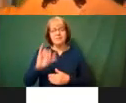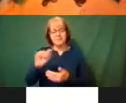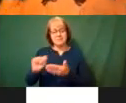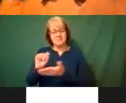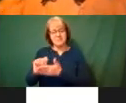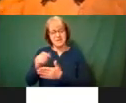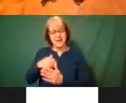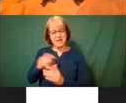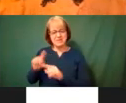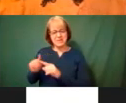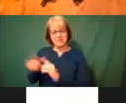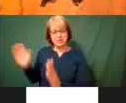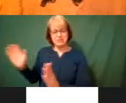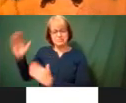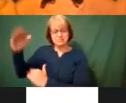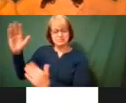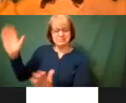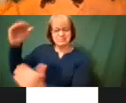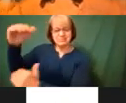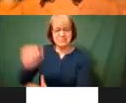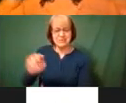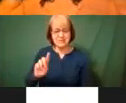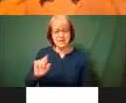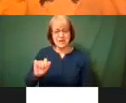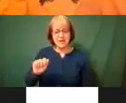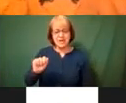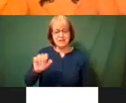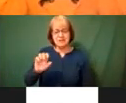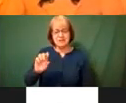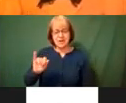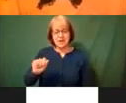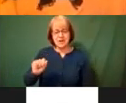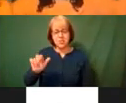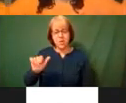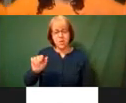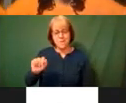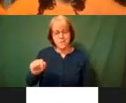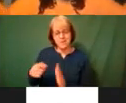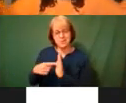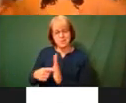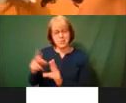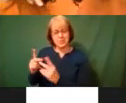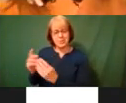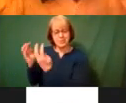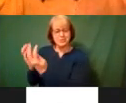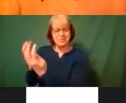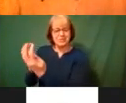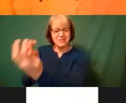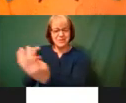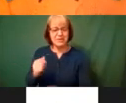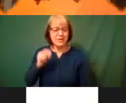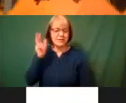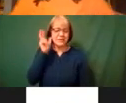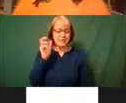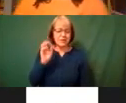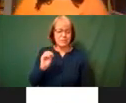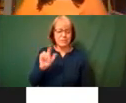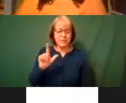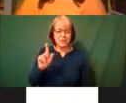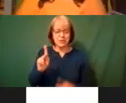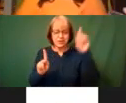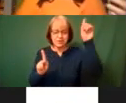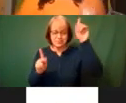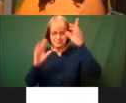60s. Dr. King's voice coming over a loudspeaker, sounds of people rioting coming over their loudspeaker, large life-size images of